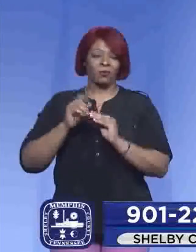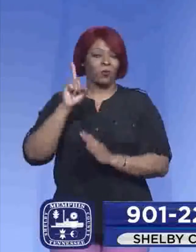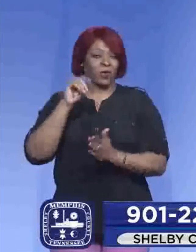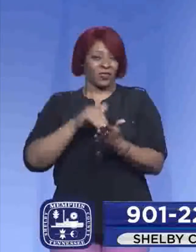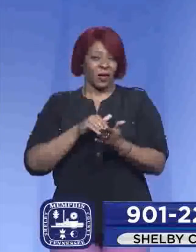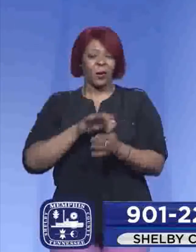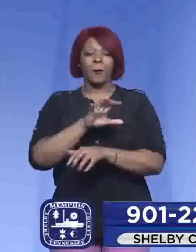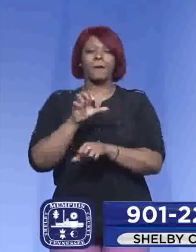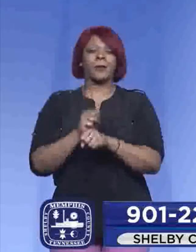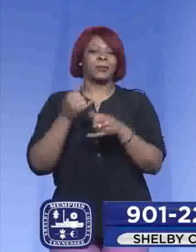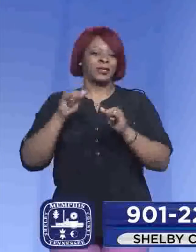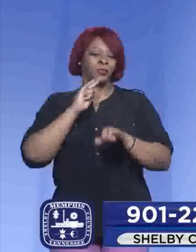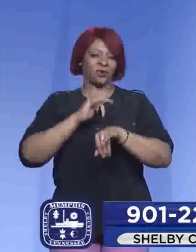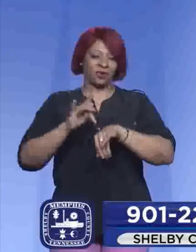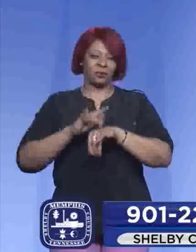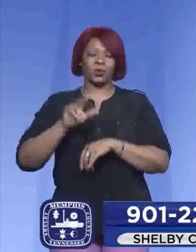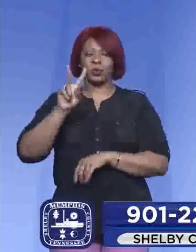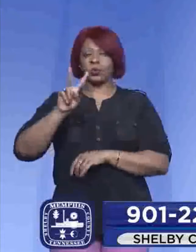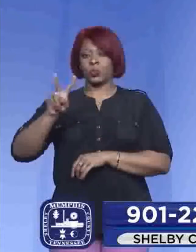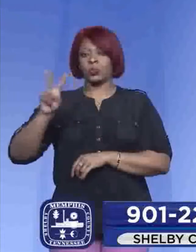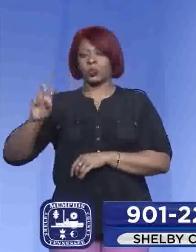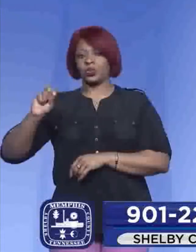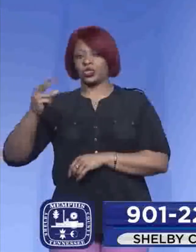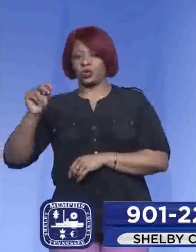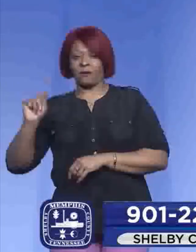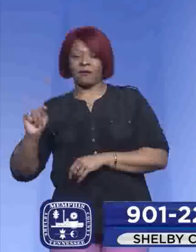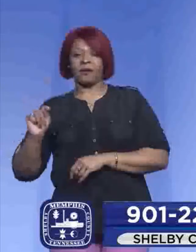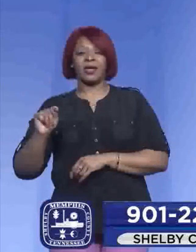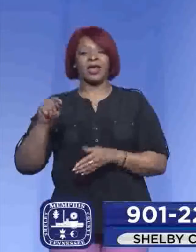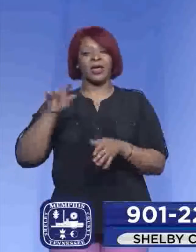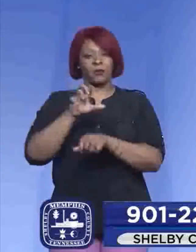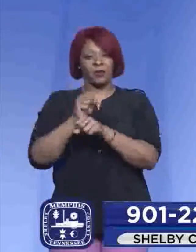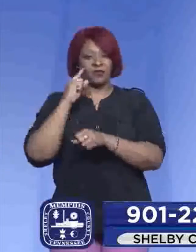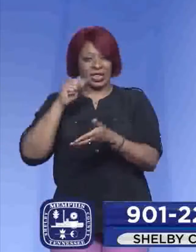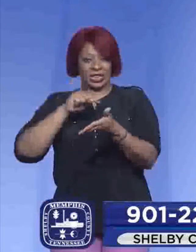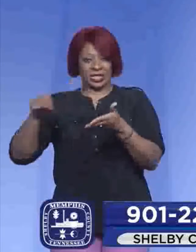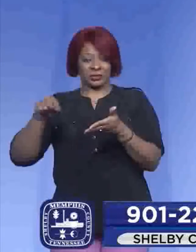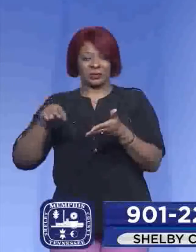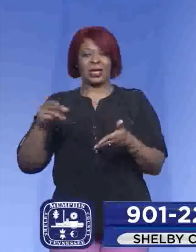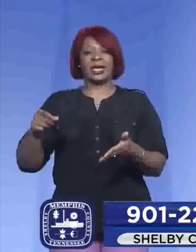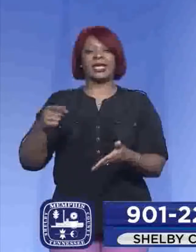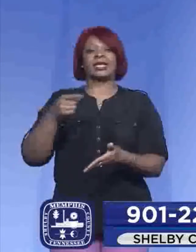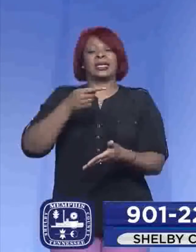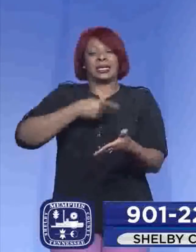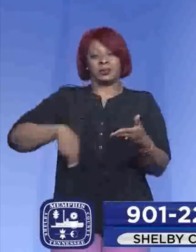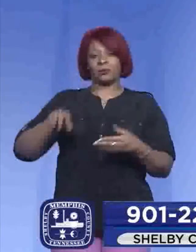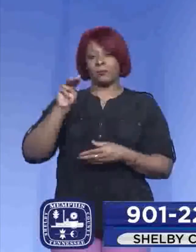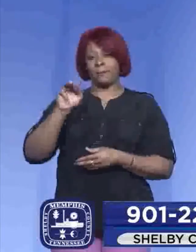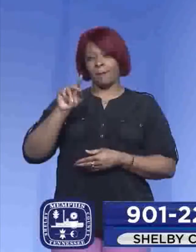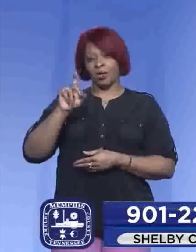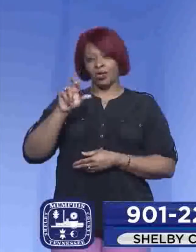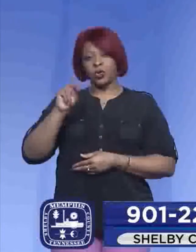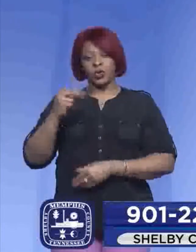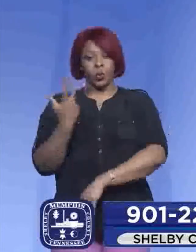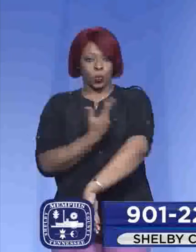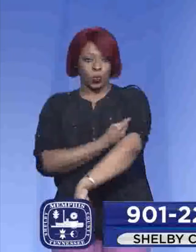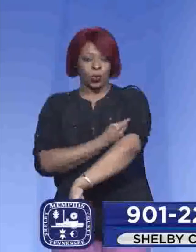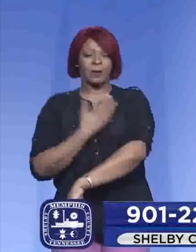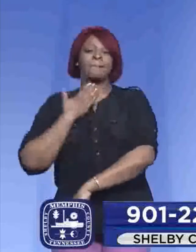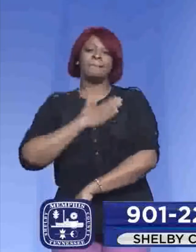that are still available through 222 shot, both for this week and for the Moderna doses next week. And